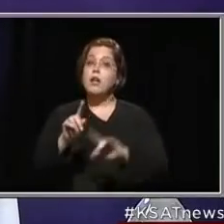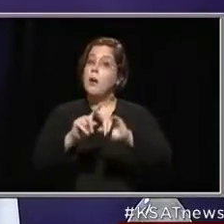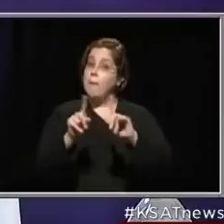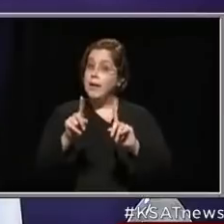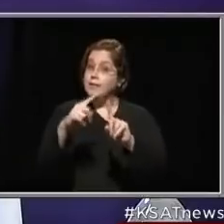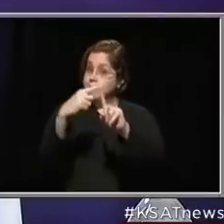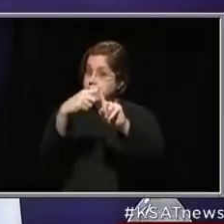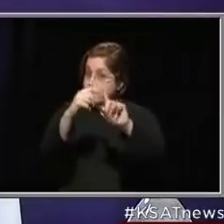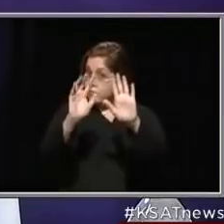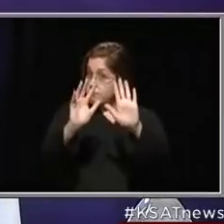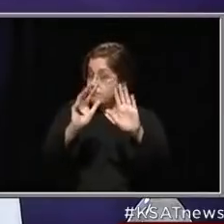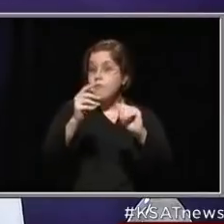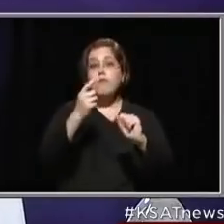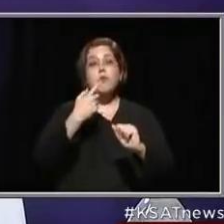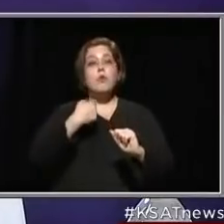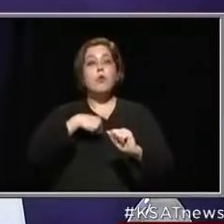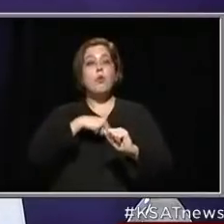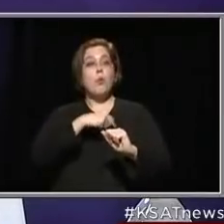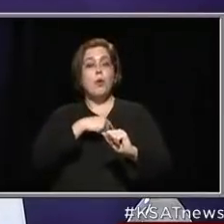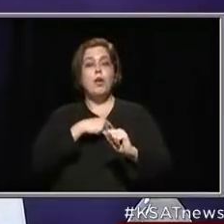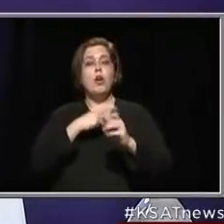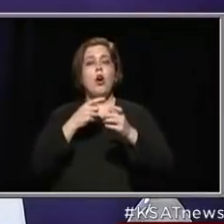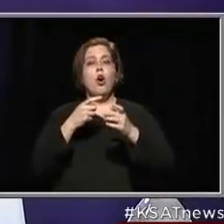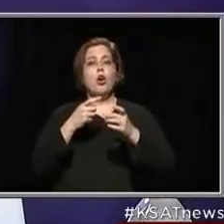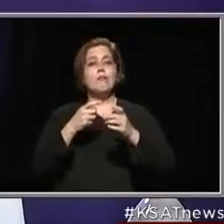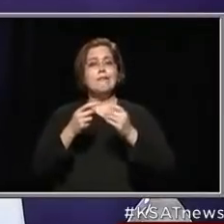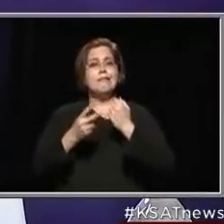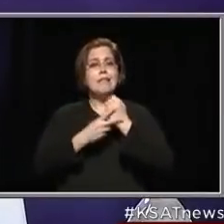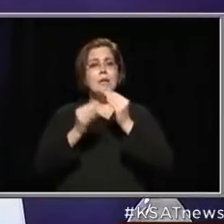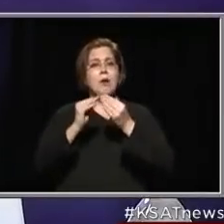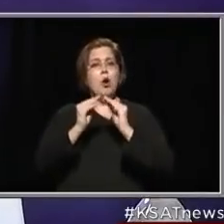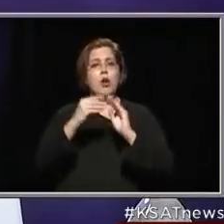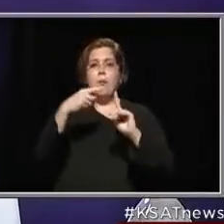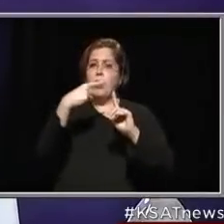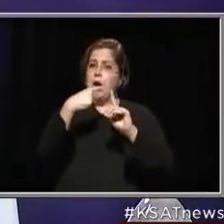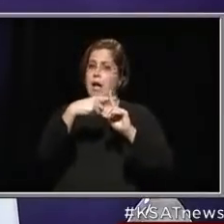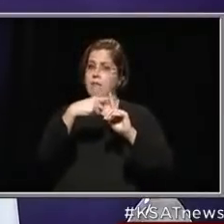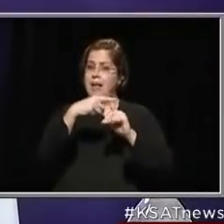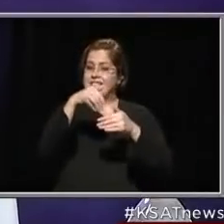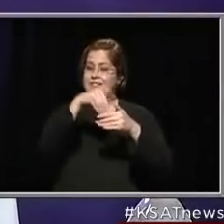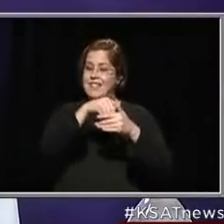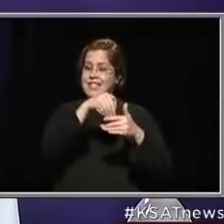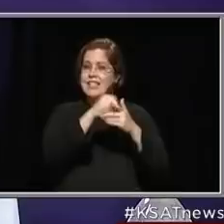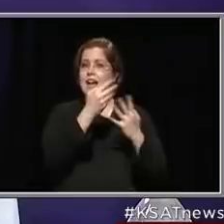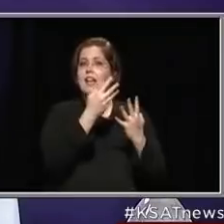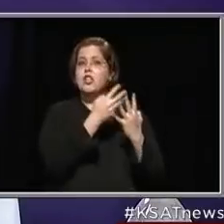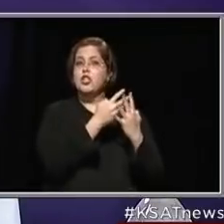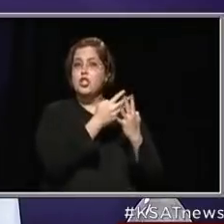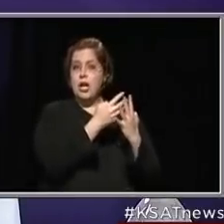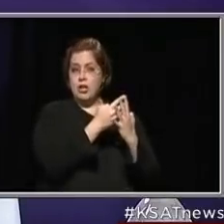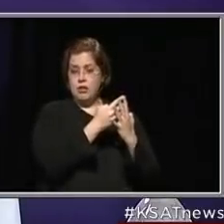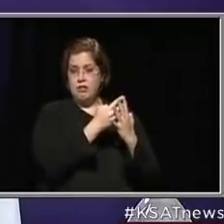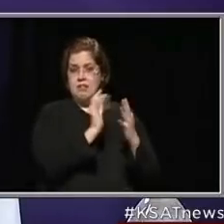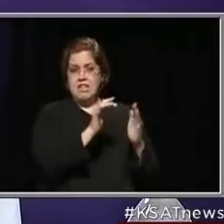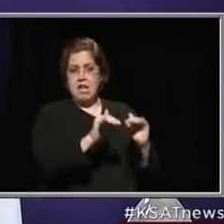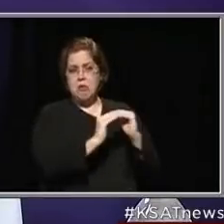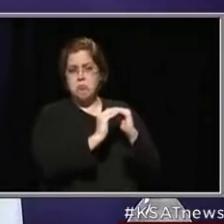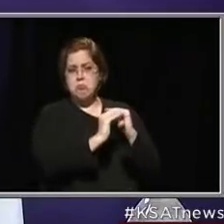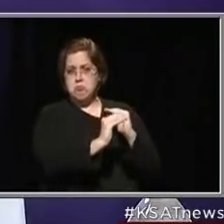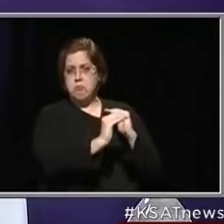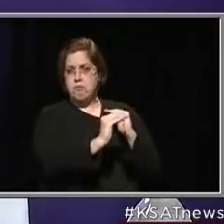is that we are holding down our number of positive cases in the jail. And at this point, we